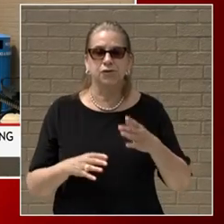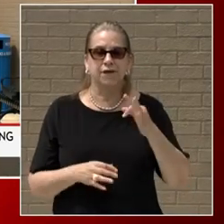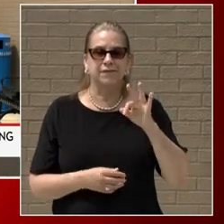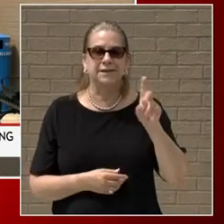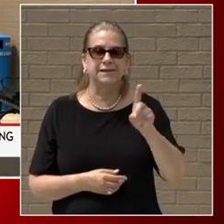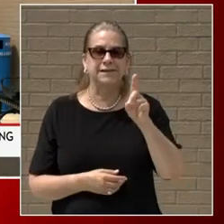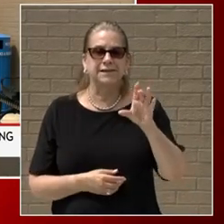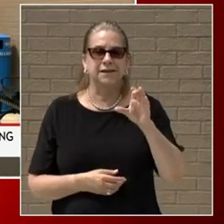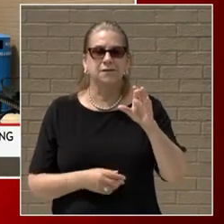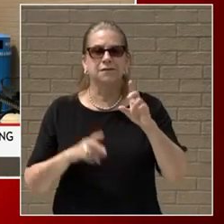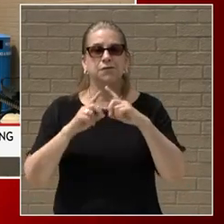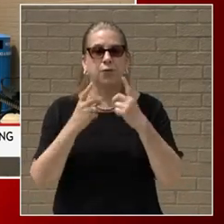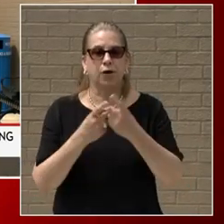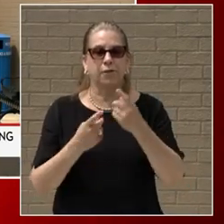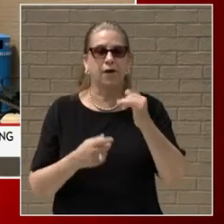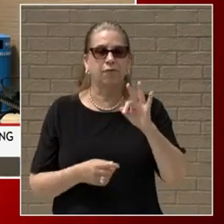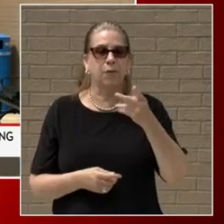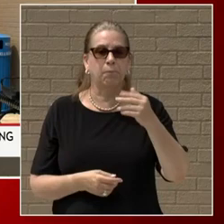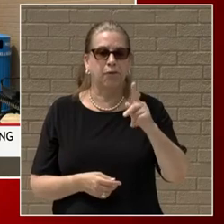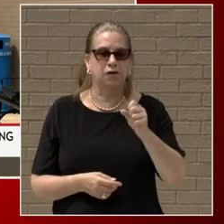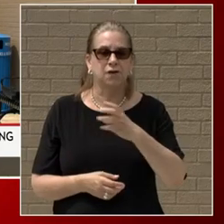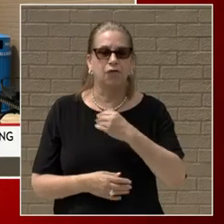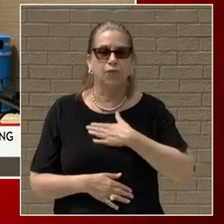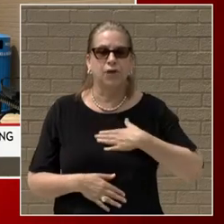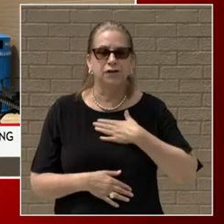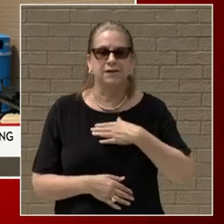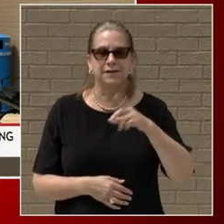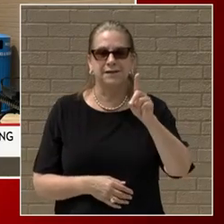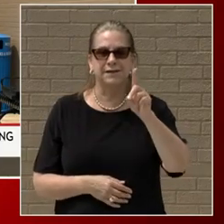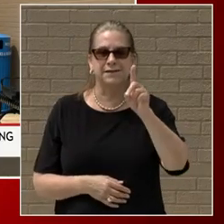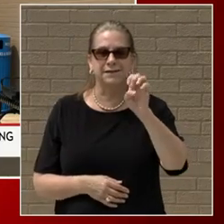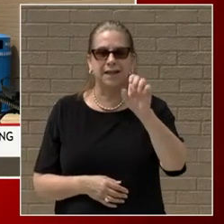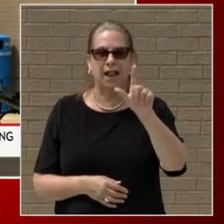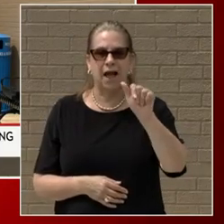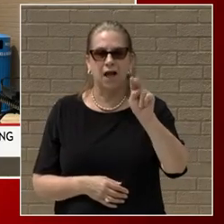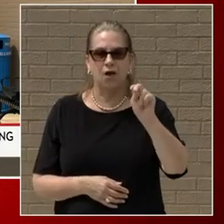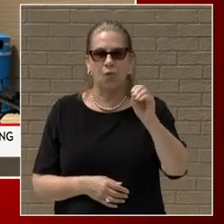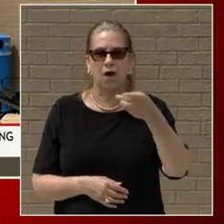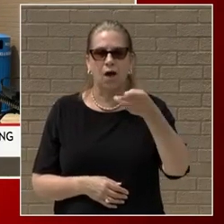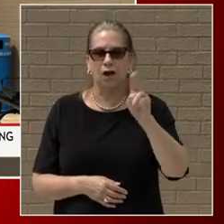Parks and Recreation, Director Delano Hunter.